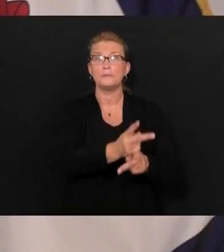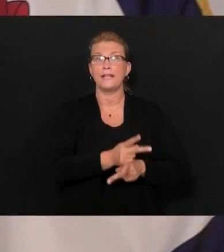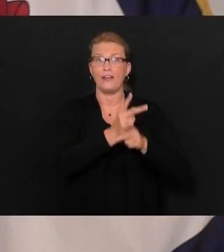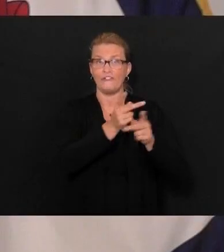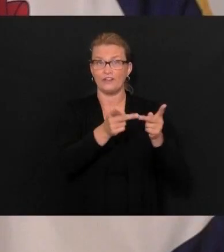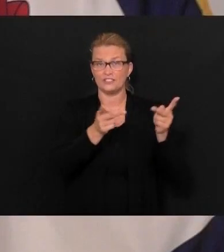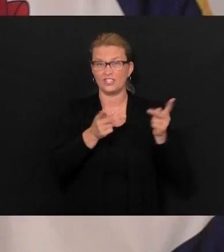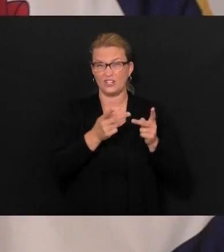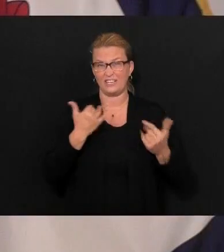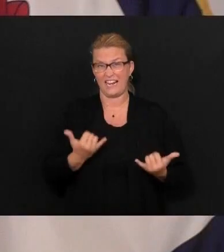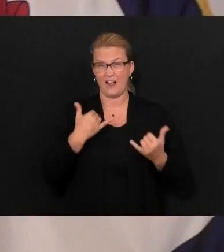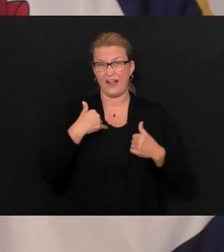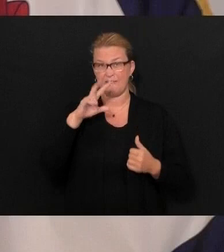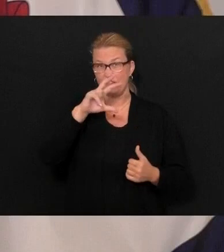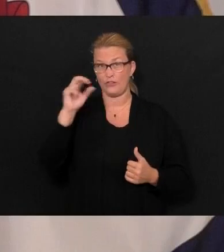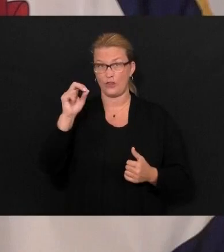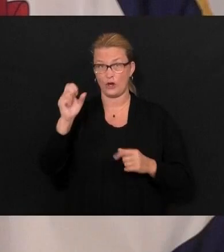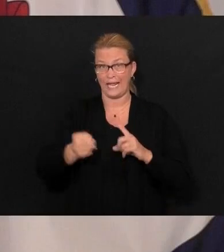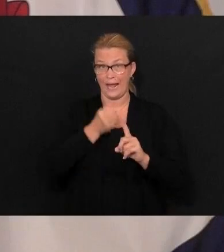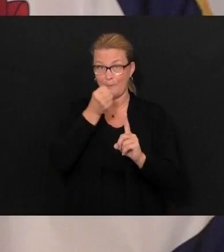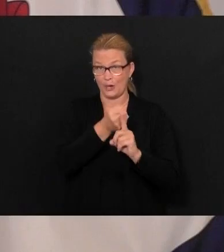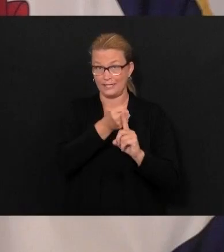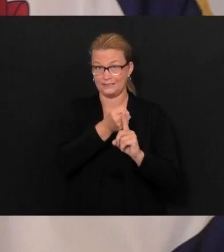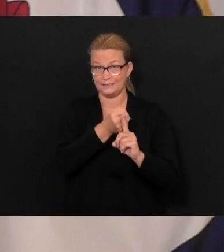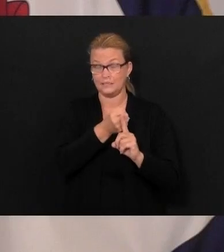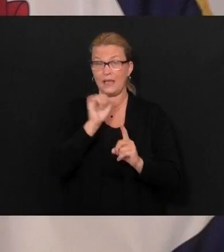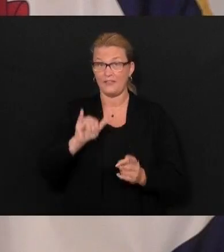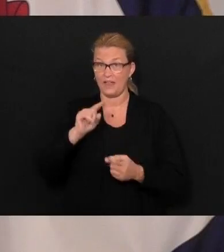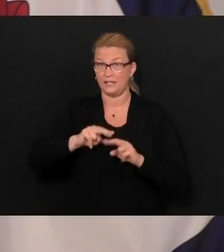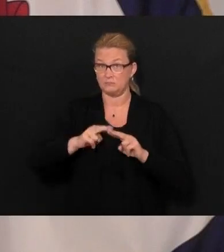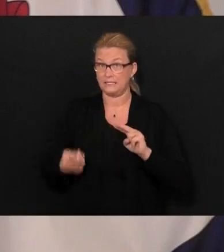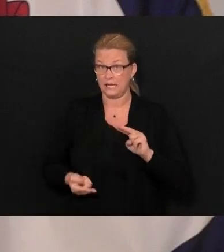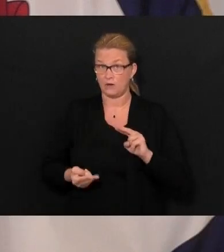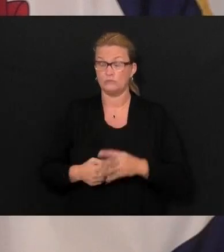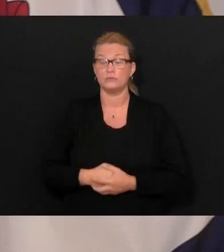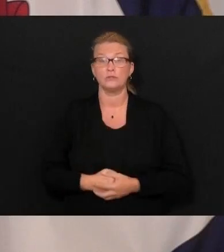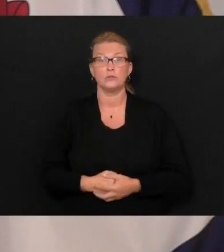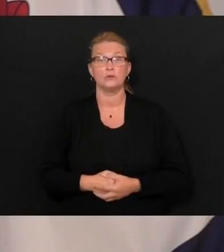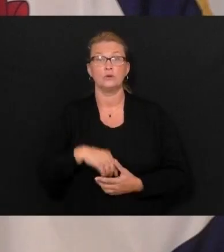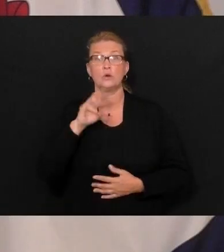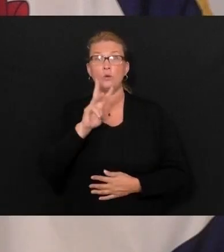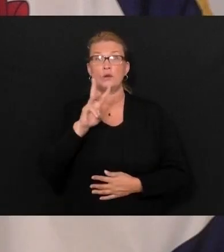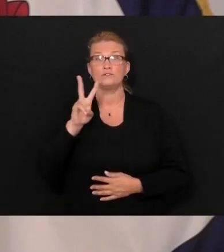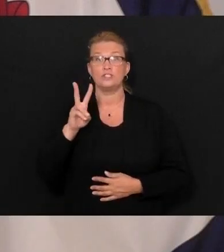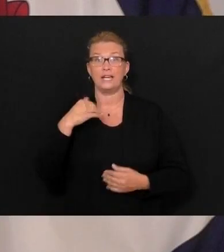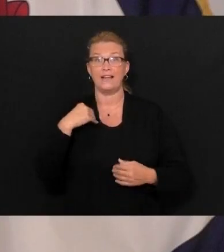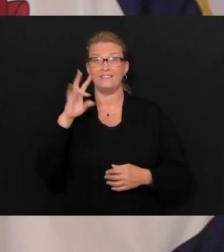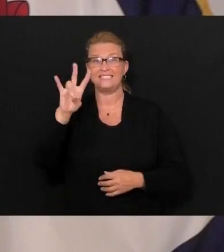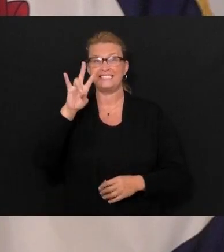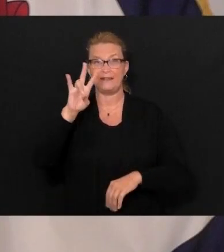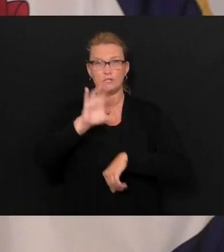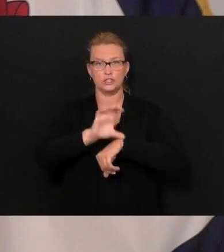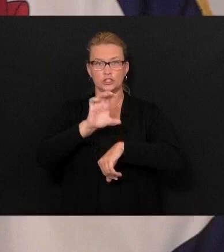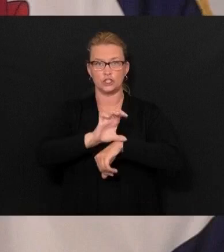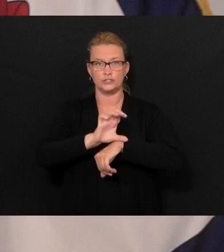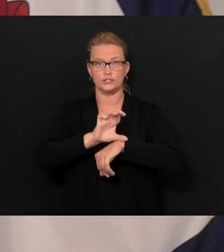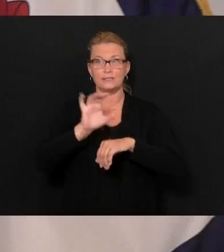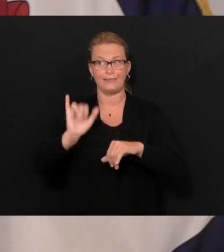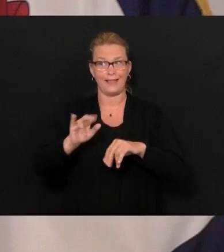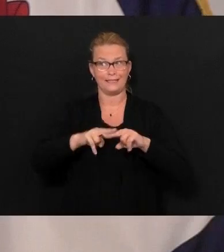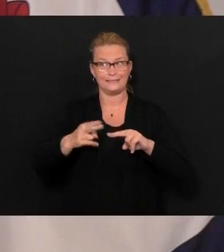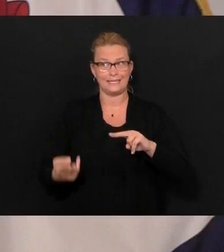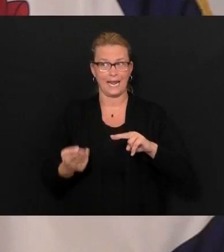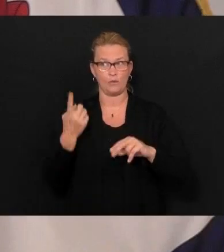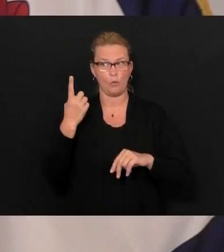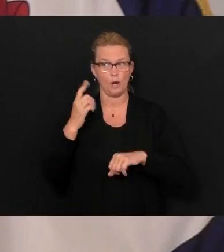30 outbreaks now. That's down slightly. That's good. West Virginia has 7 outbreaks in the churches. I think that's down 1.